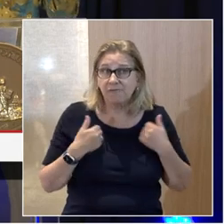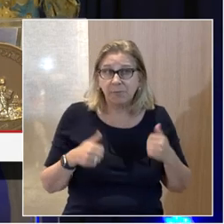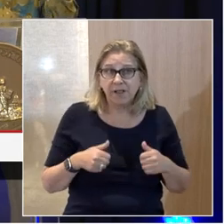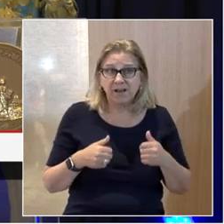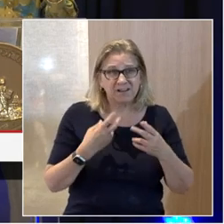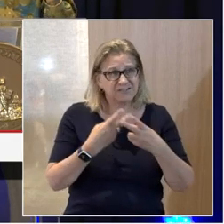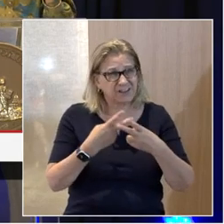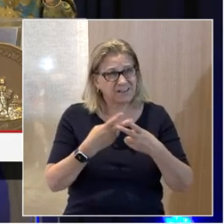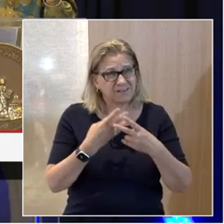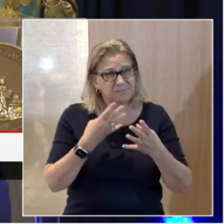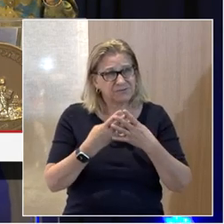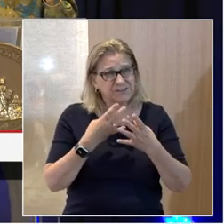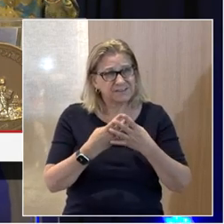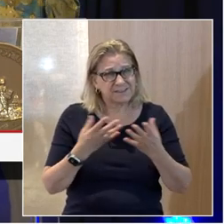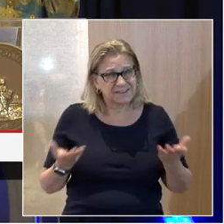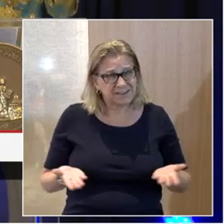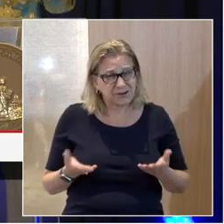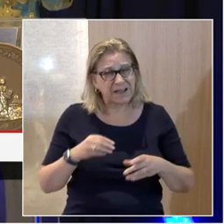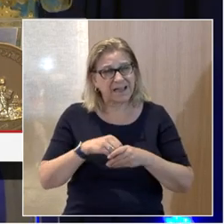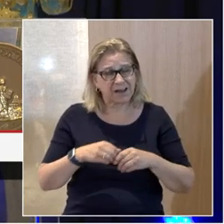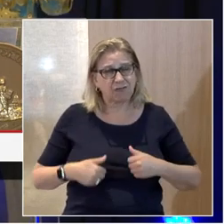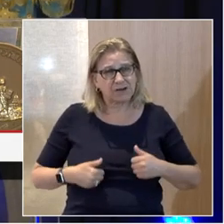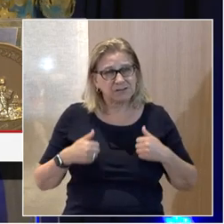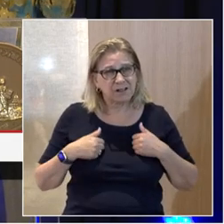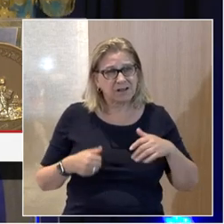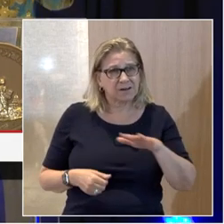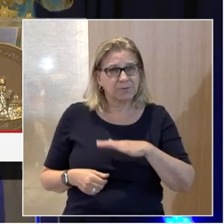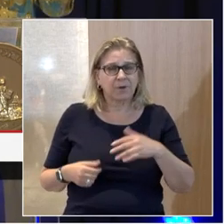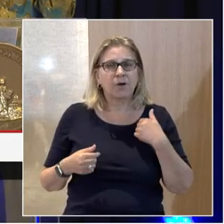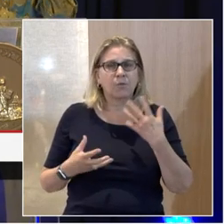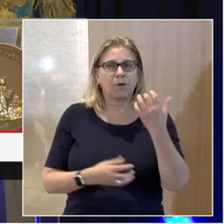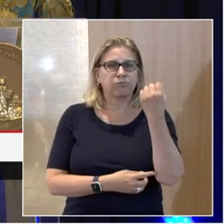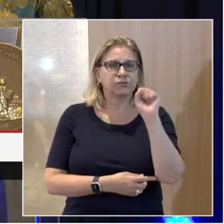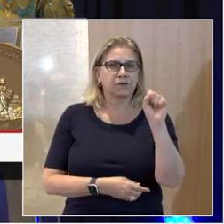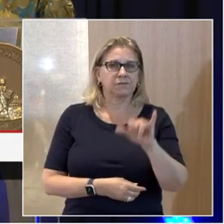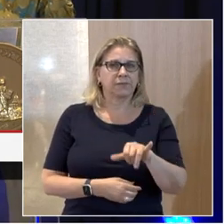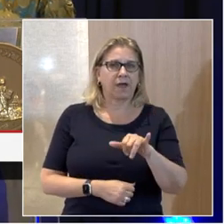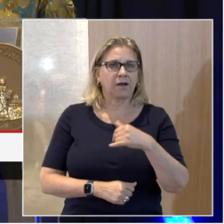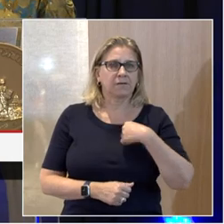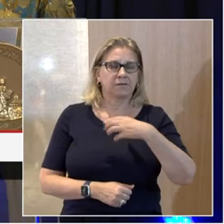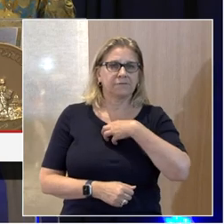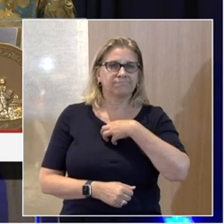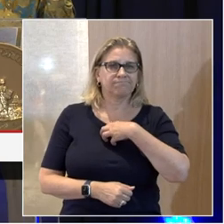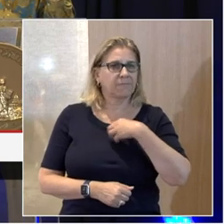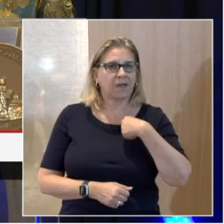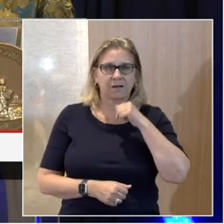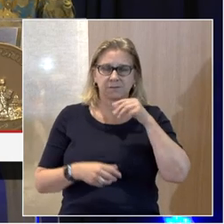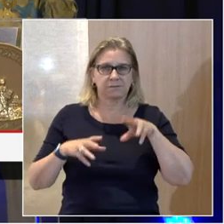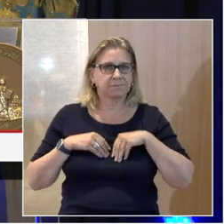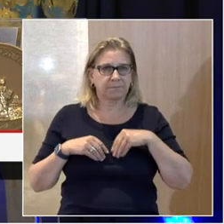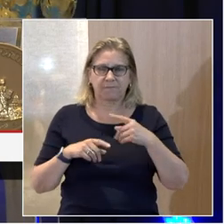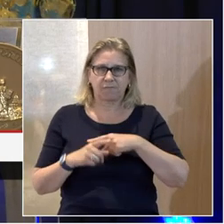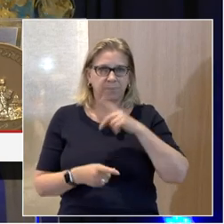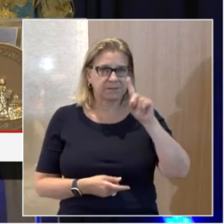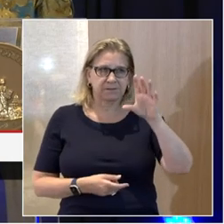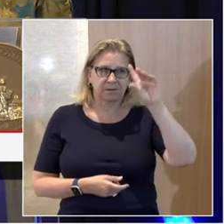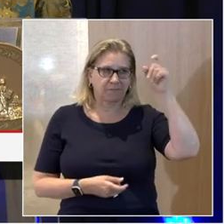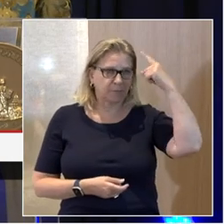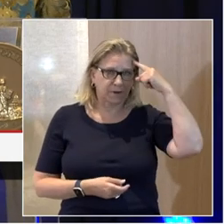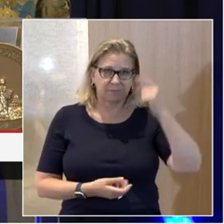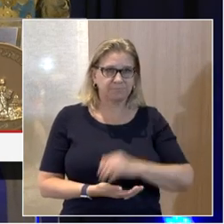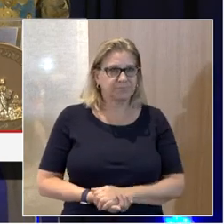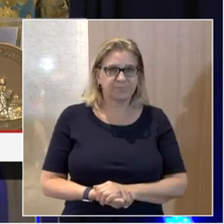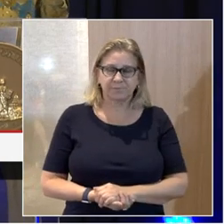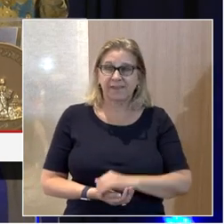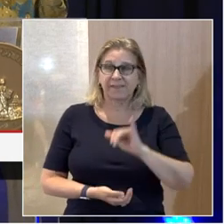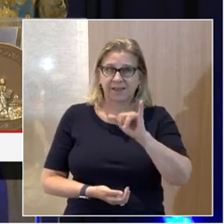a residential neighborhood. So we are Got here it. To protest that, and All we right. will not accept that from the DC government. Thank it you. Is shameful that they